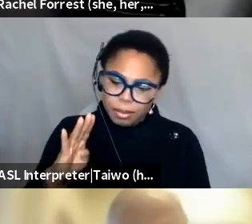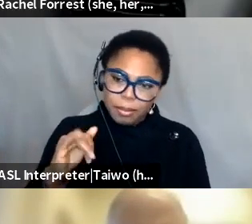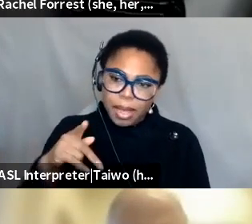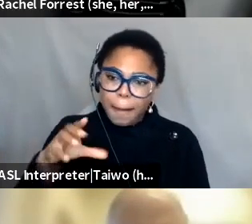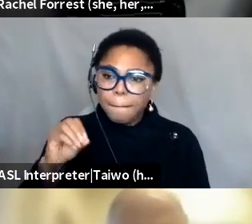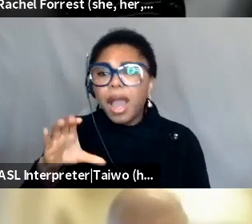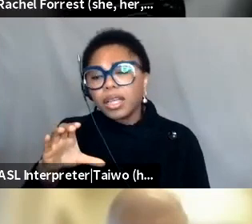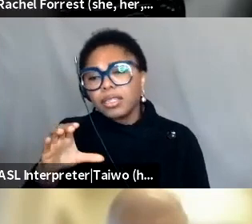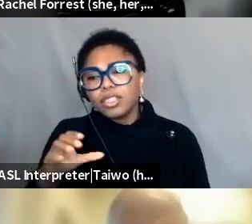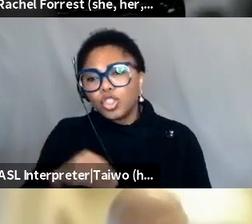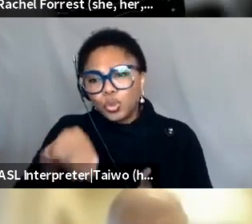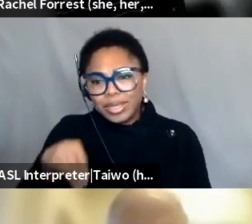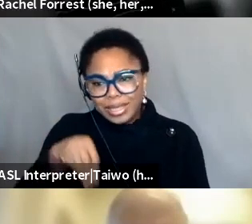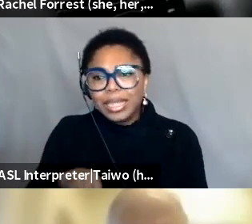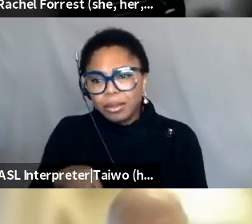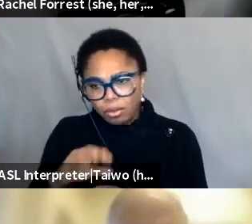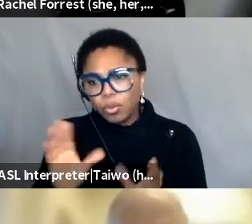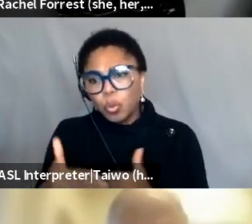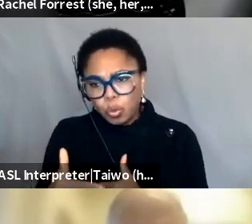room. Yeah.